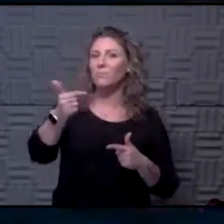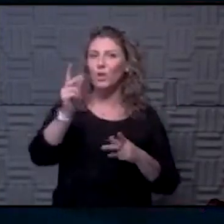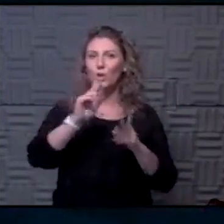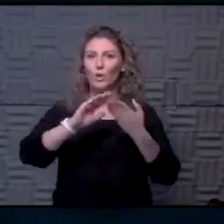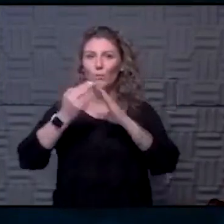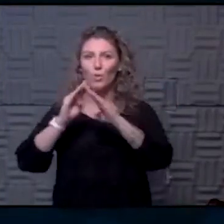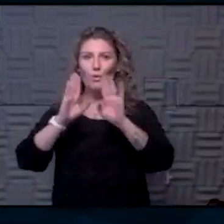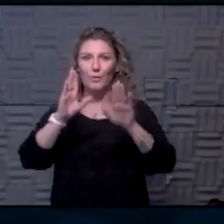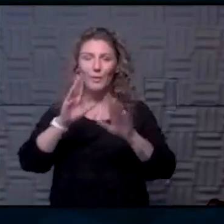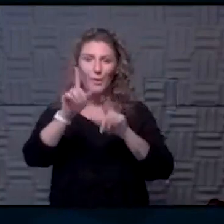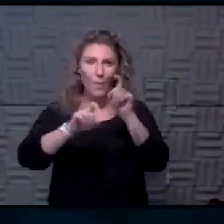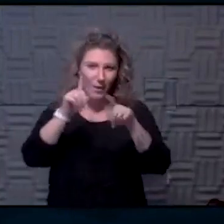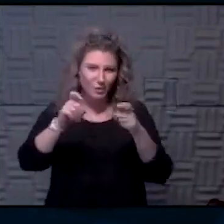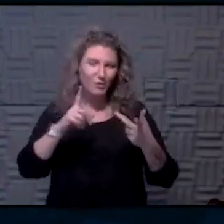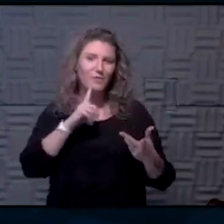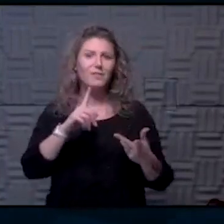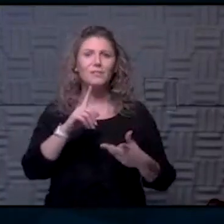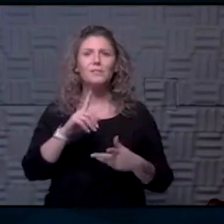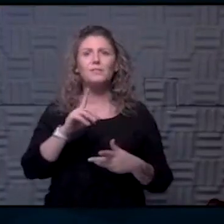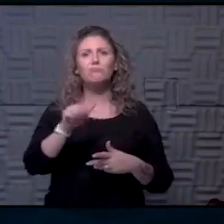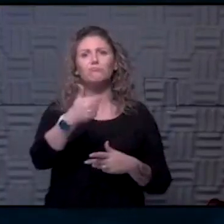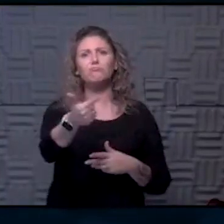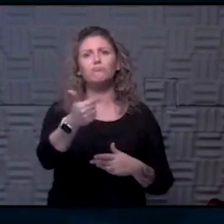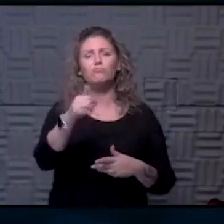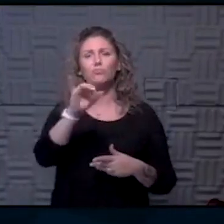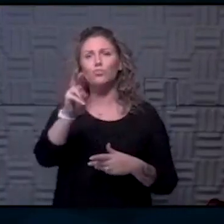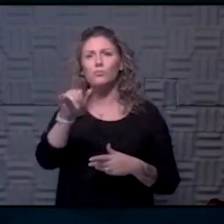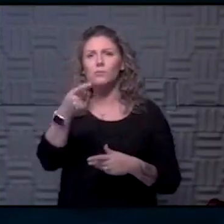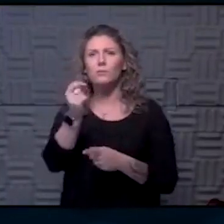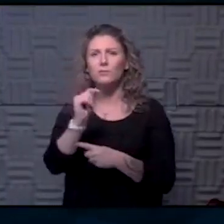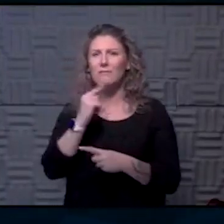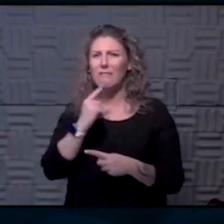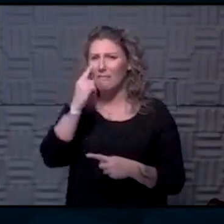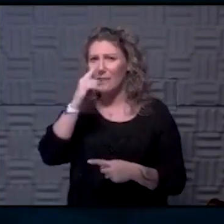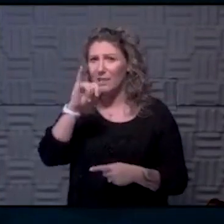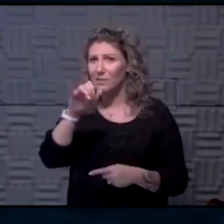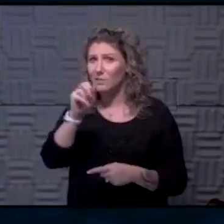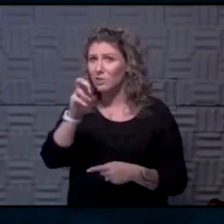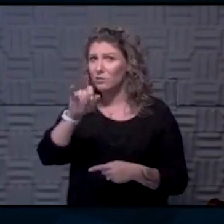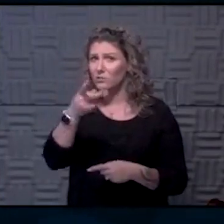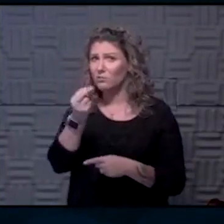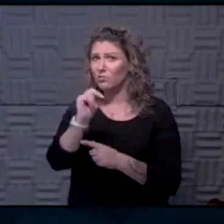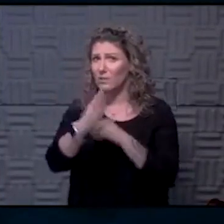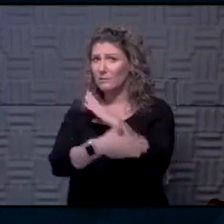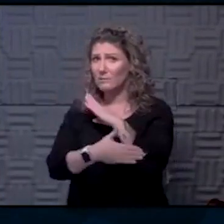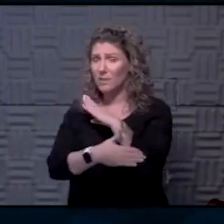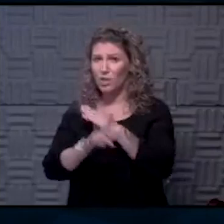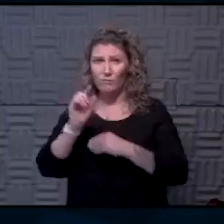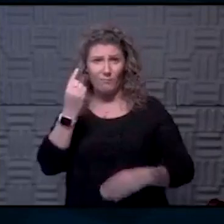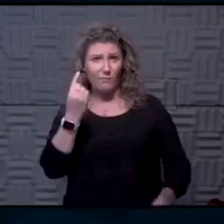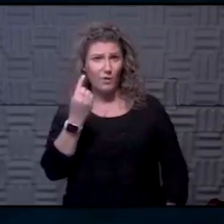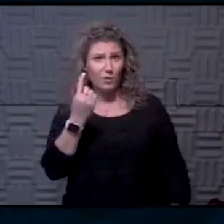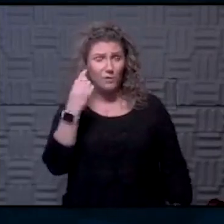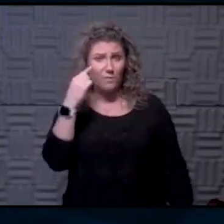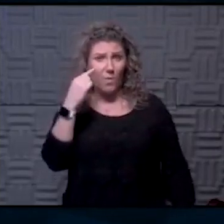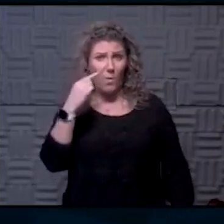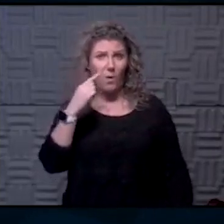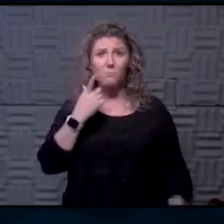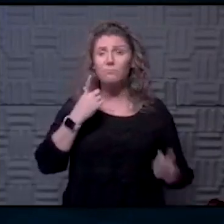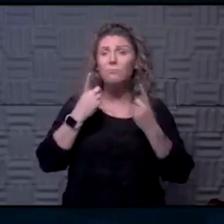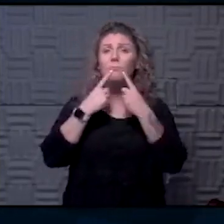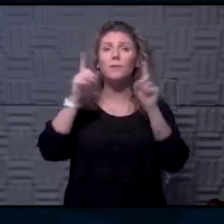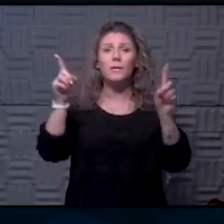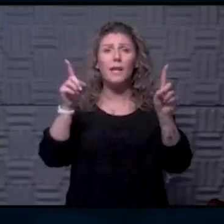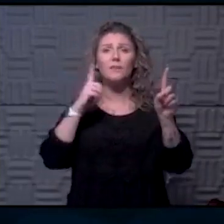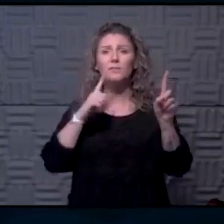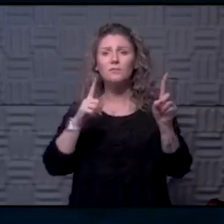going to start with Bridgette on this one. I think that Jackson County, and I could be wrong, but I think that they were one of the first to announce that